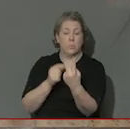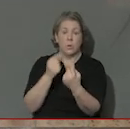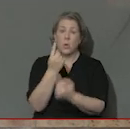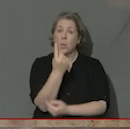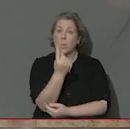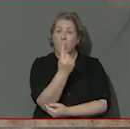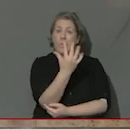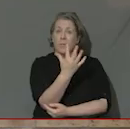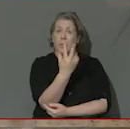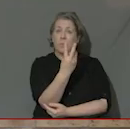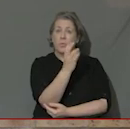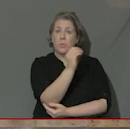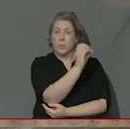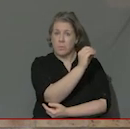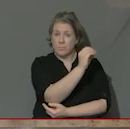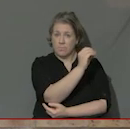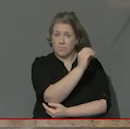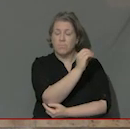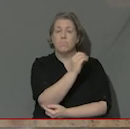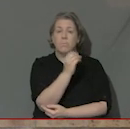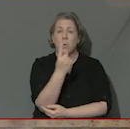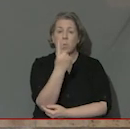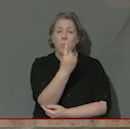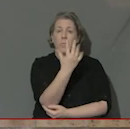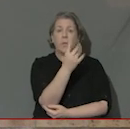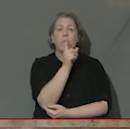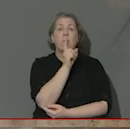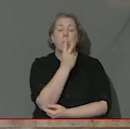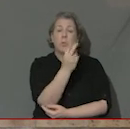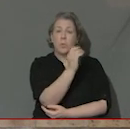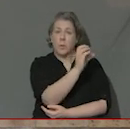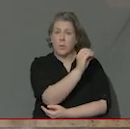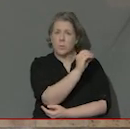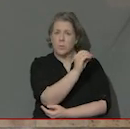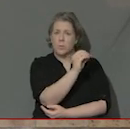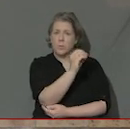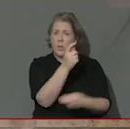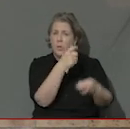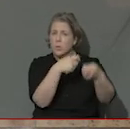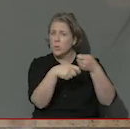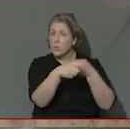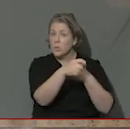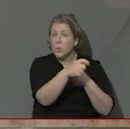115,200, the 115,200, we've sold at